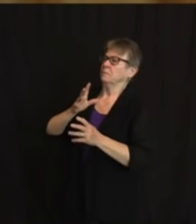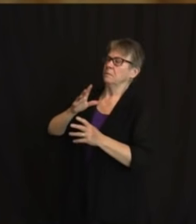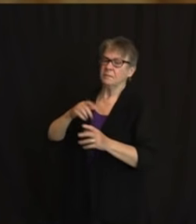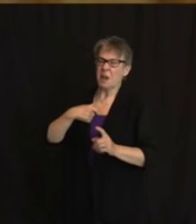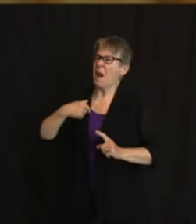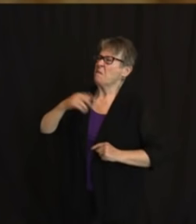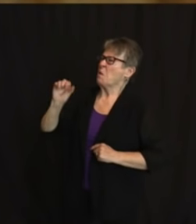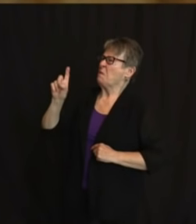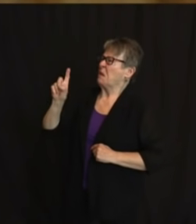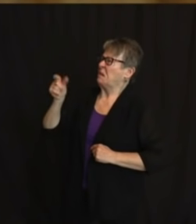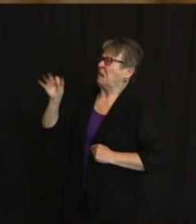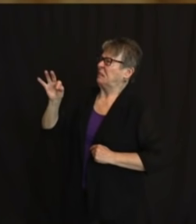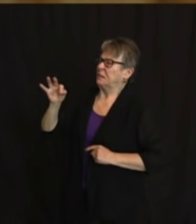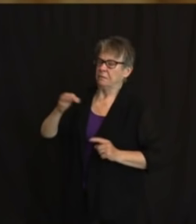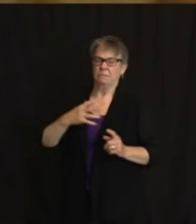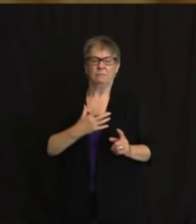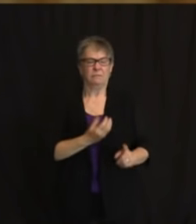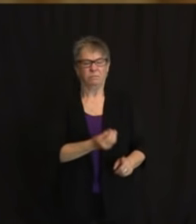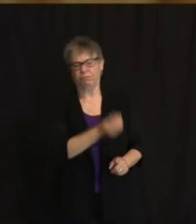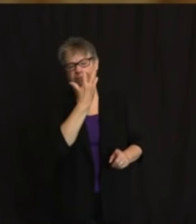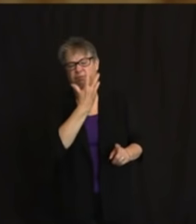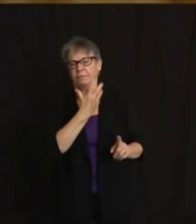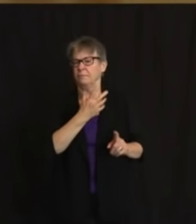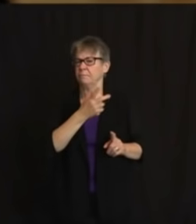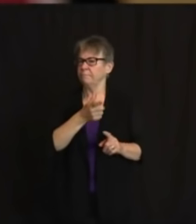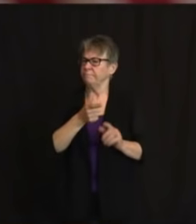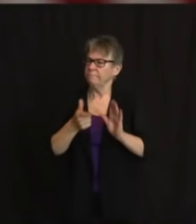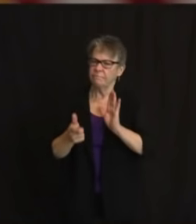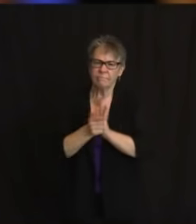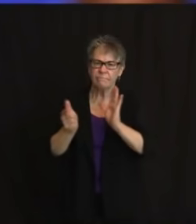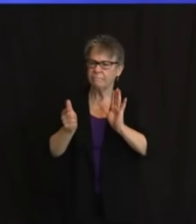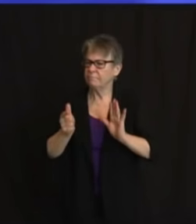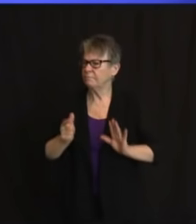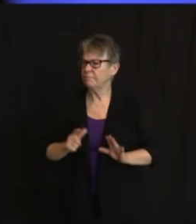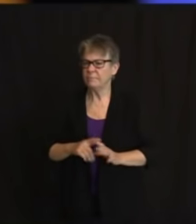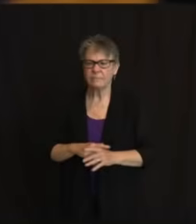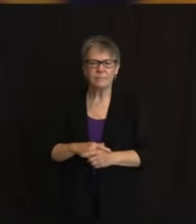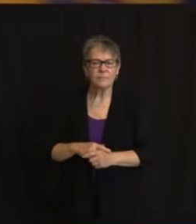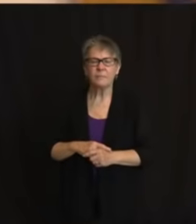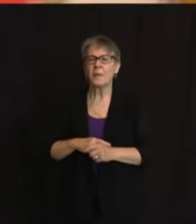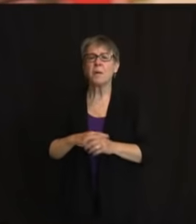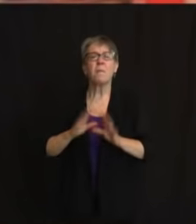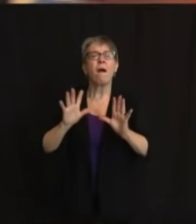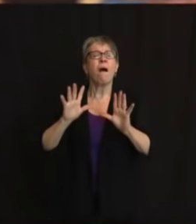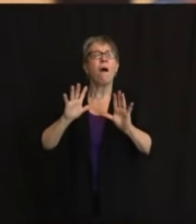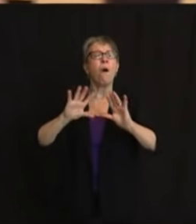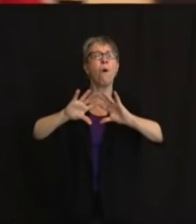saying God bless all our nurses. Thanks, Gov. God bless our nurses and our teachers. I got them on both sides of me here.